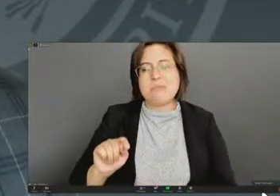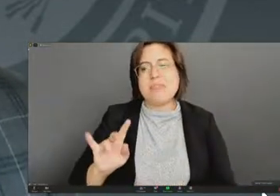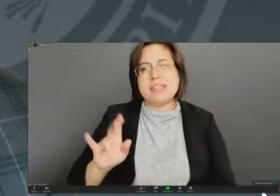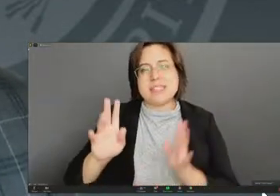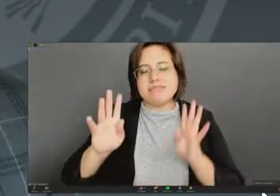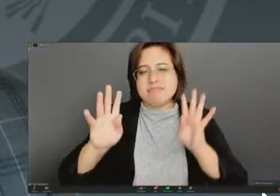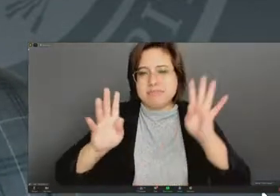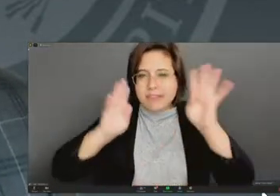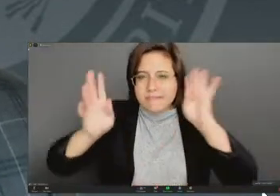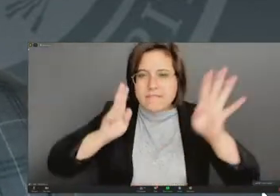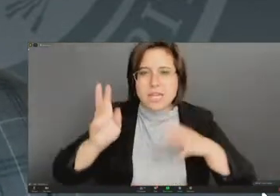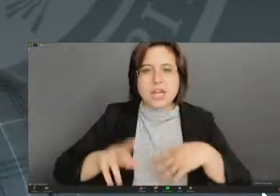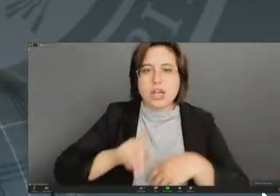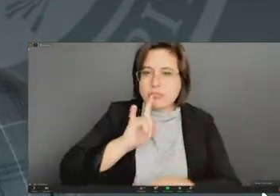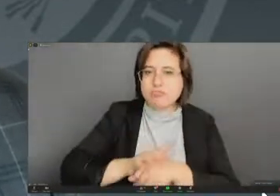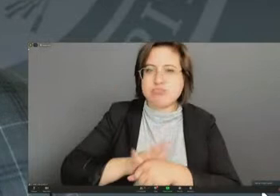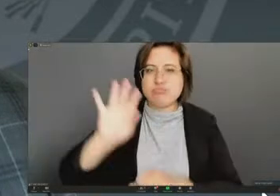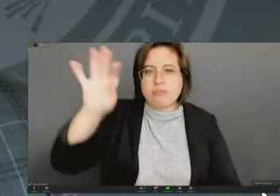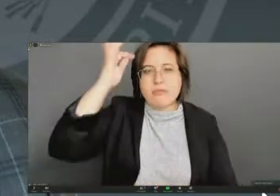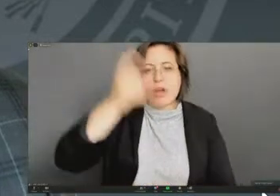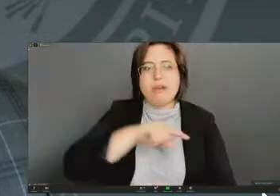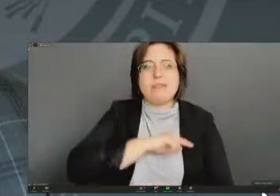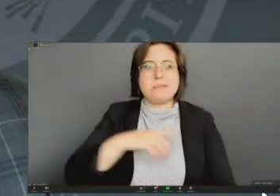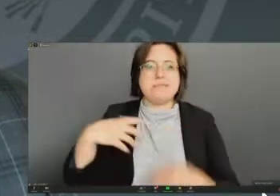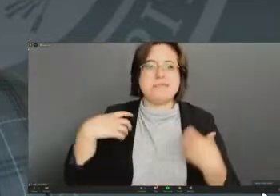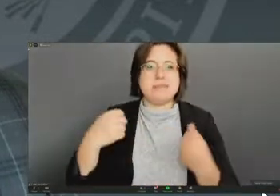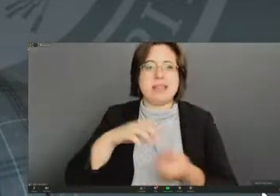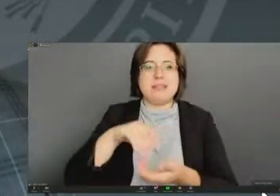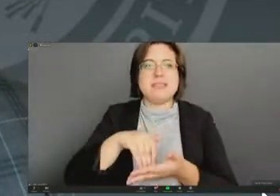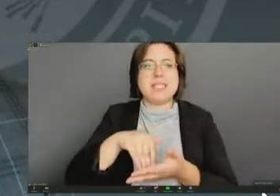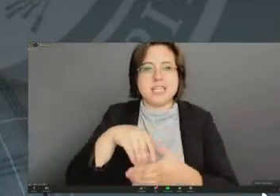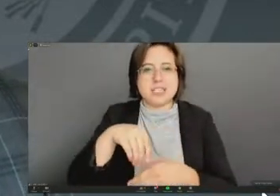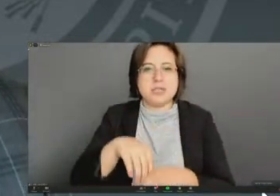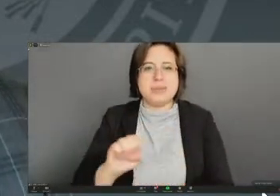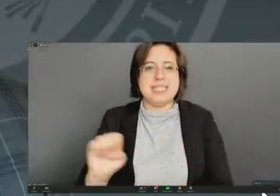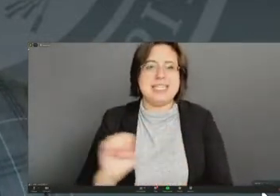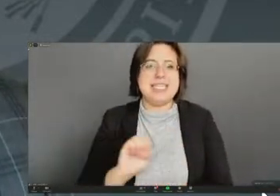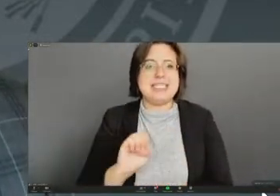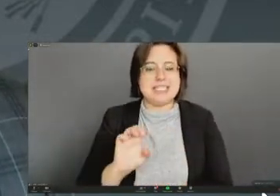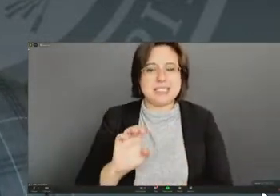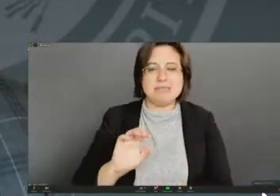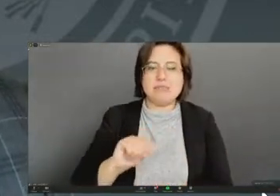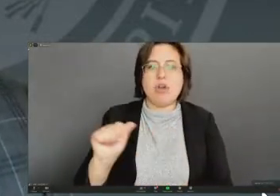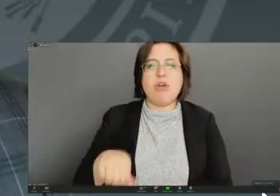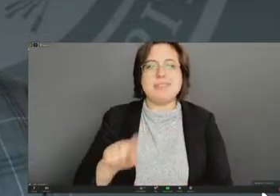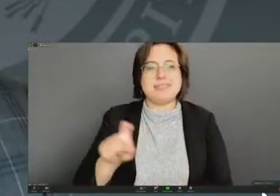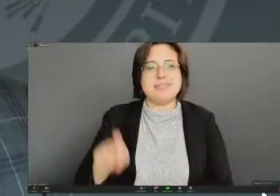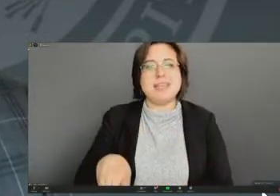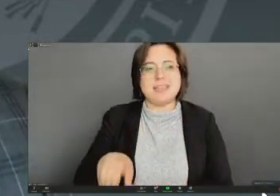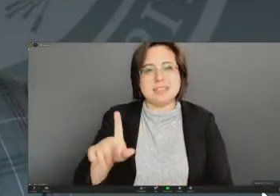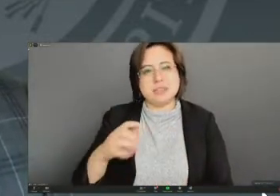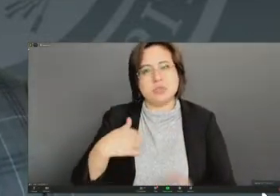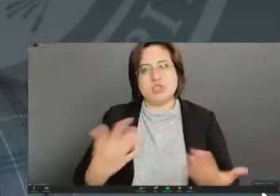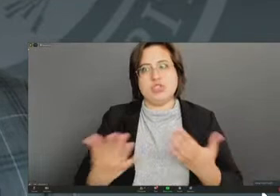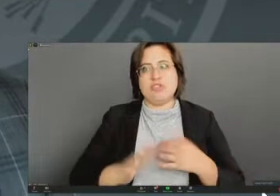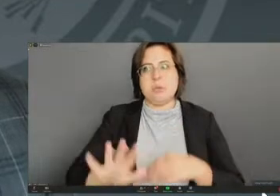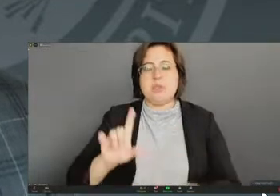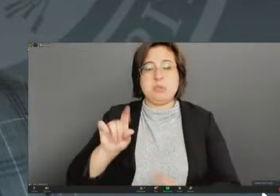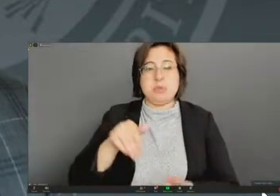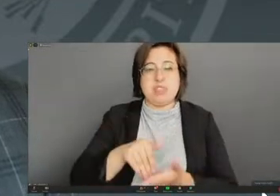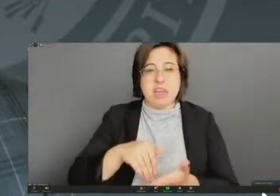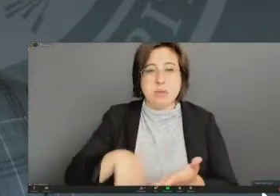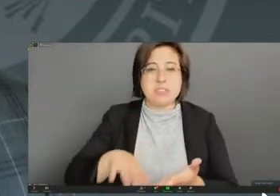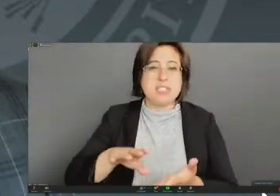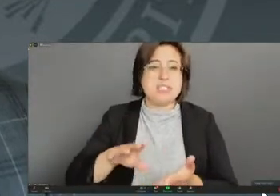innovative and committed federally qualified health center in East Austin, where we served roughly about 20,000 uninsured and underinsured